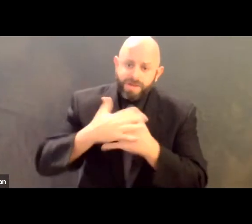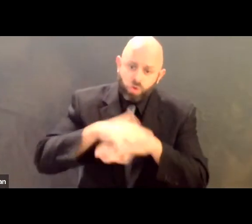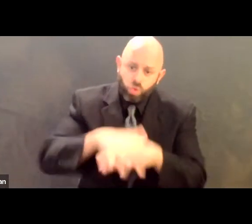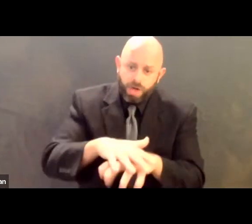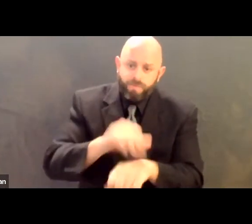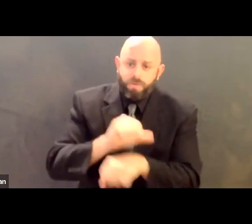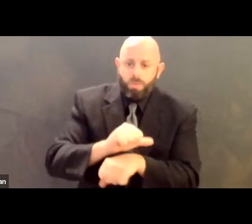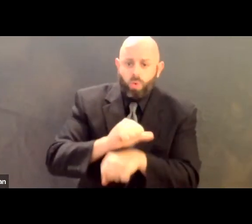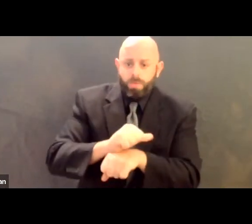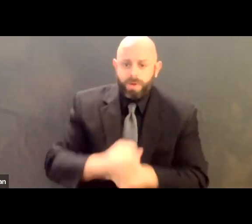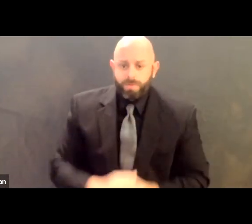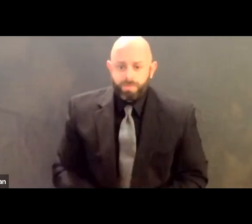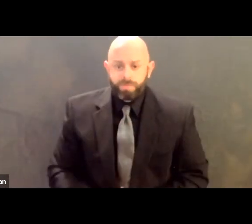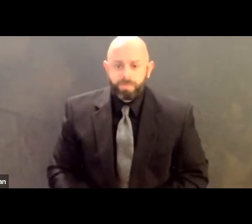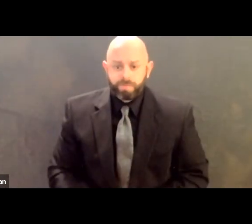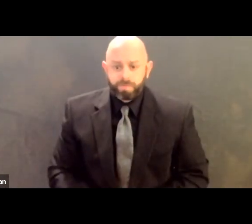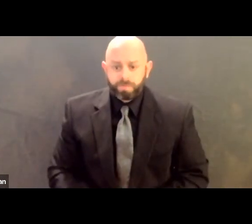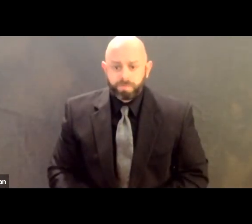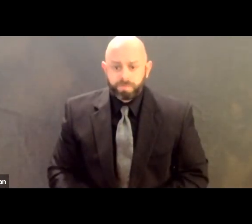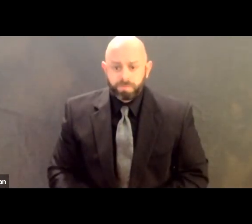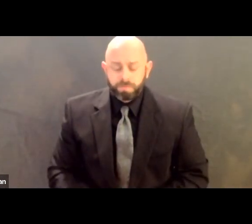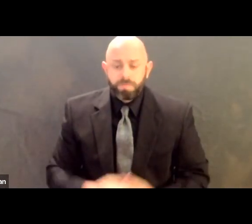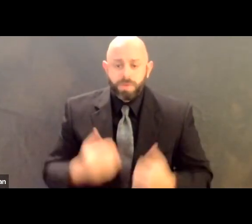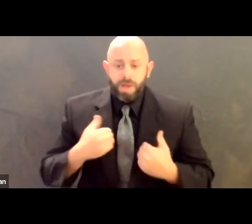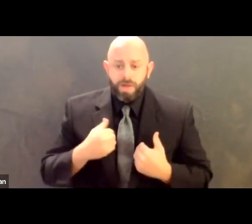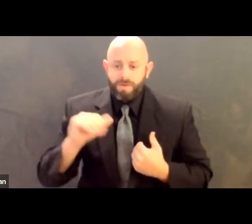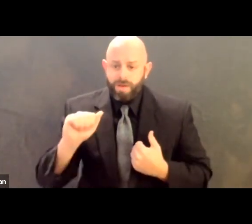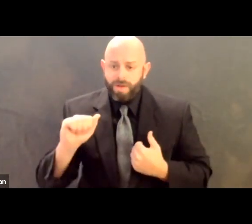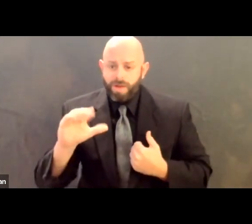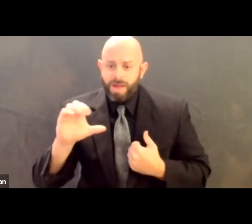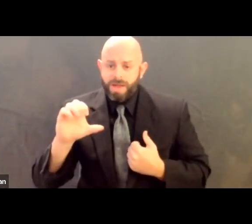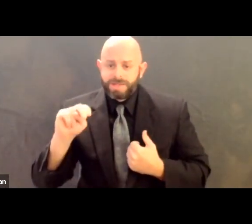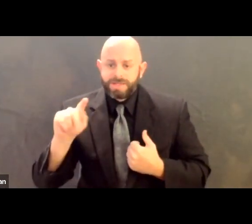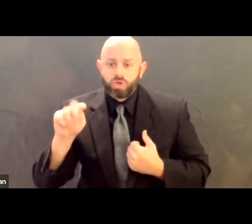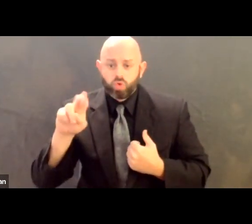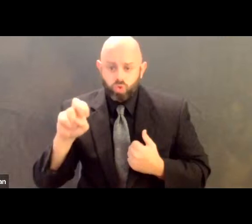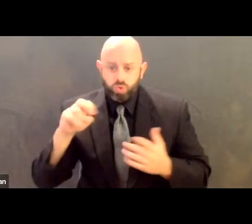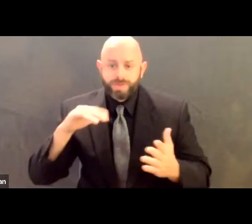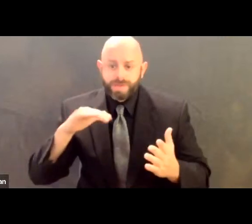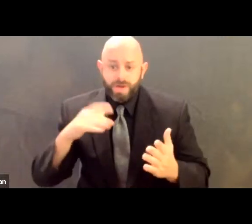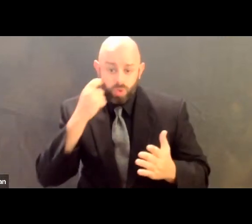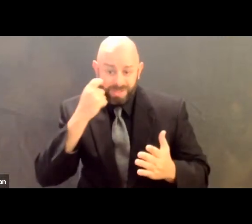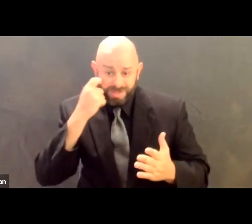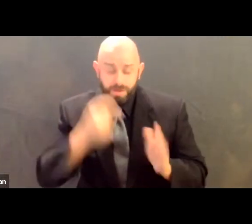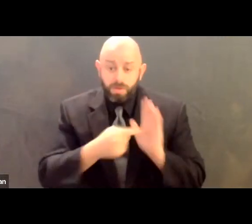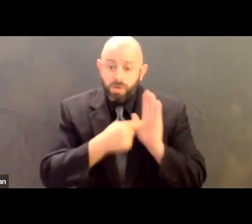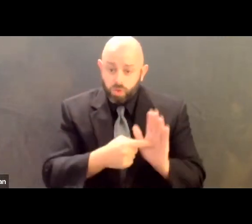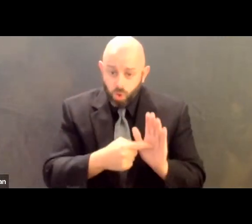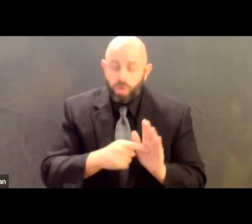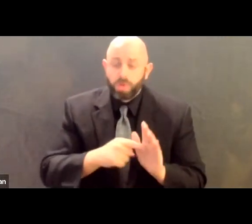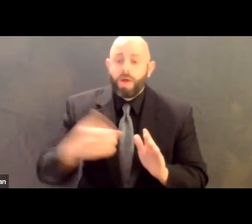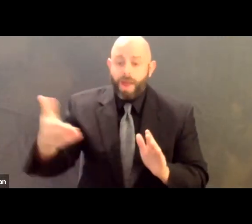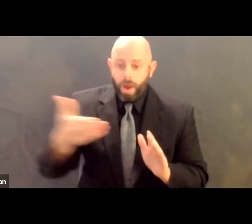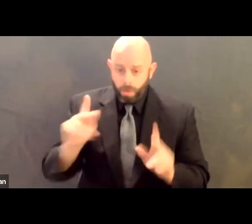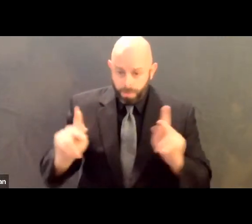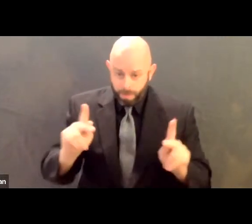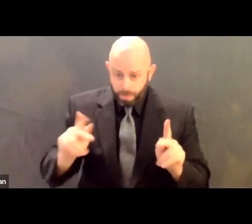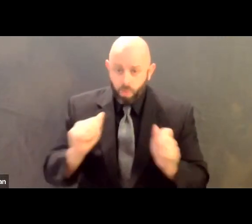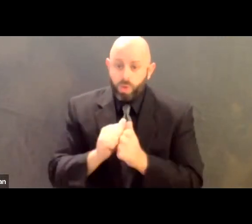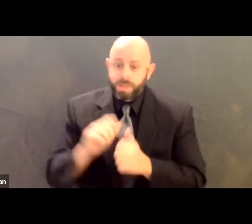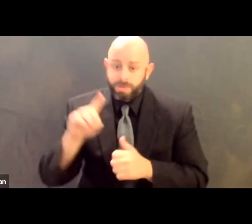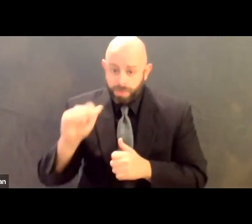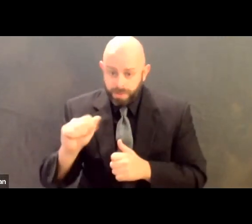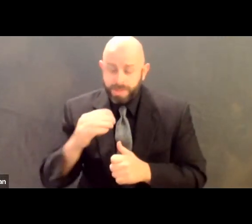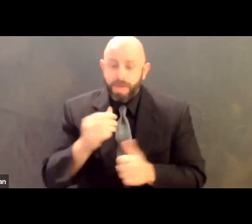was an Accenture study recently that showed that hiring persons with disabilities in competitive integrated employment is good